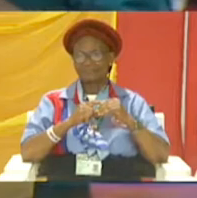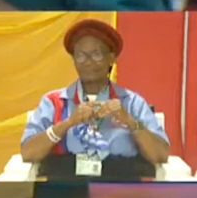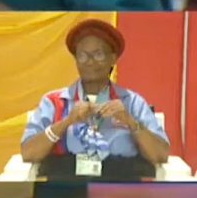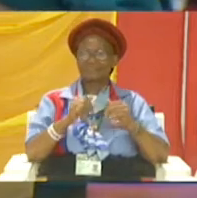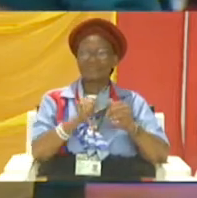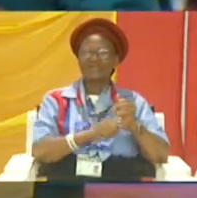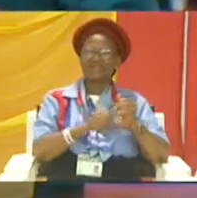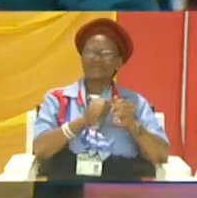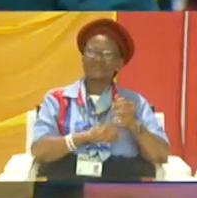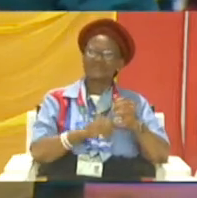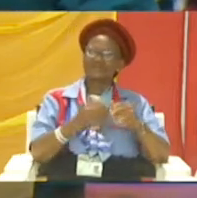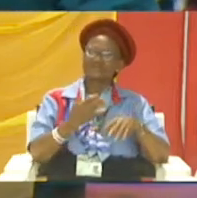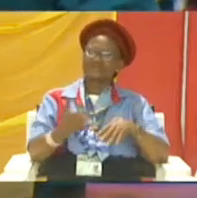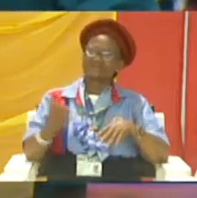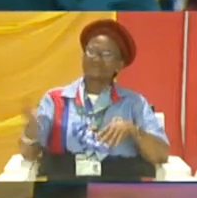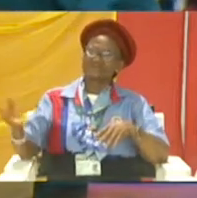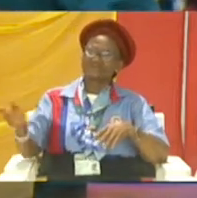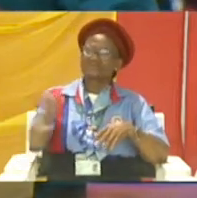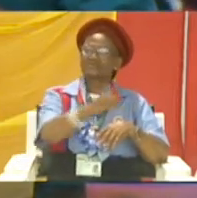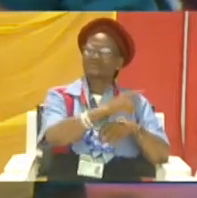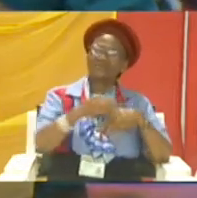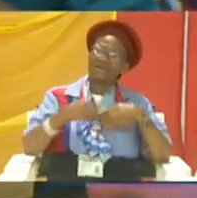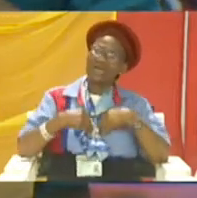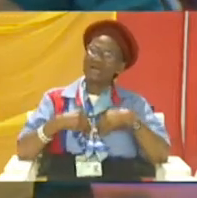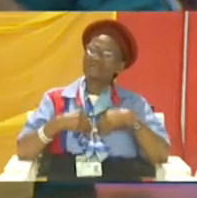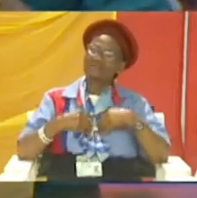Everything you have lost